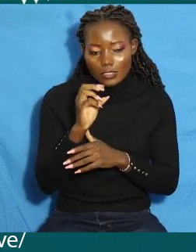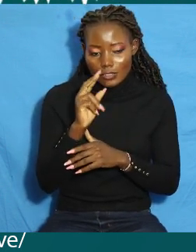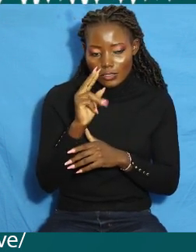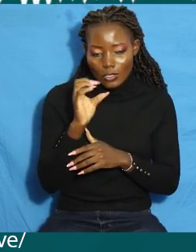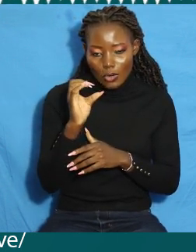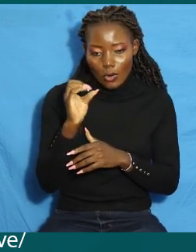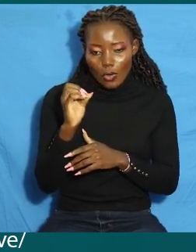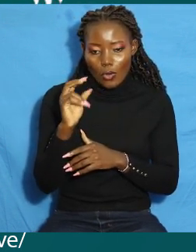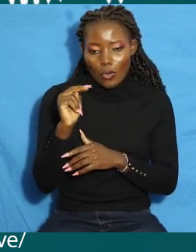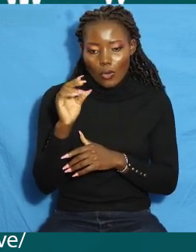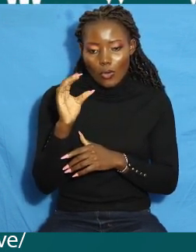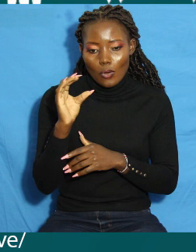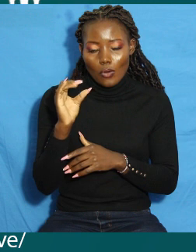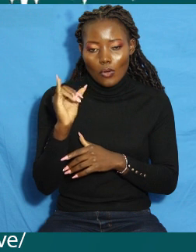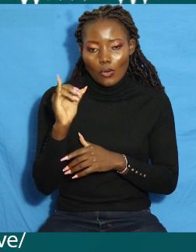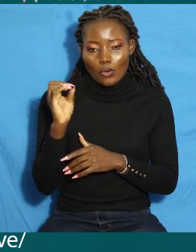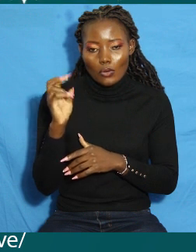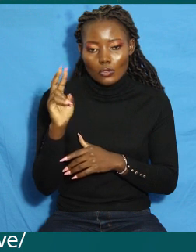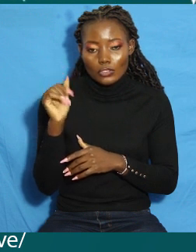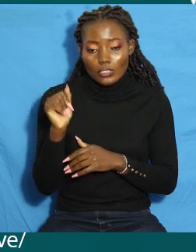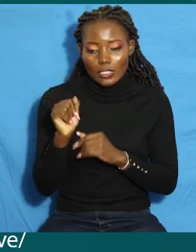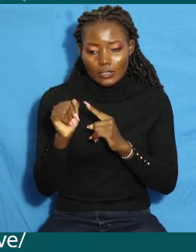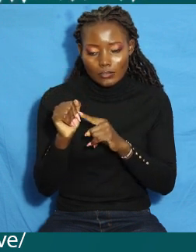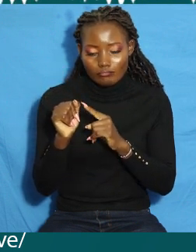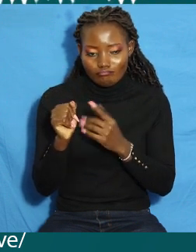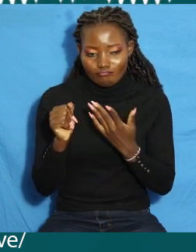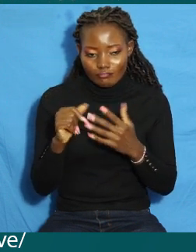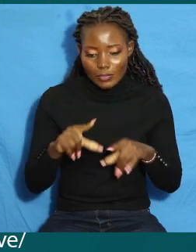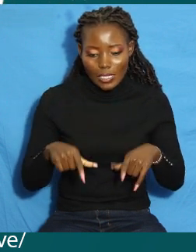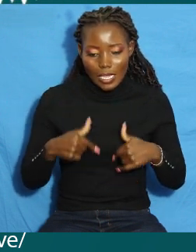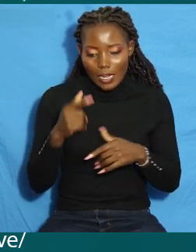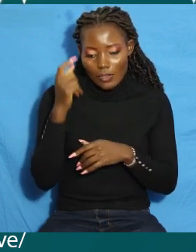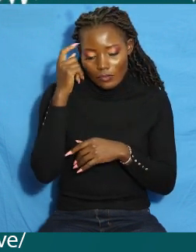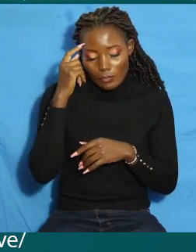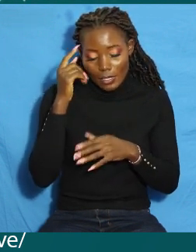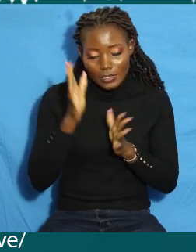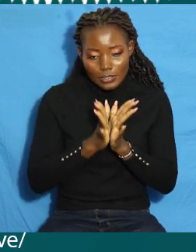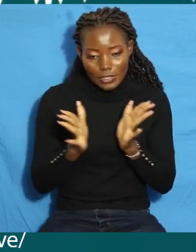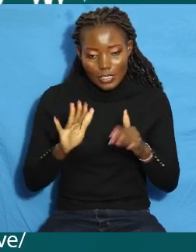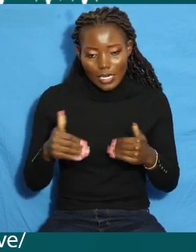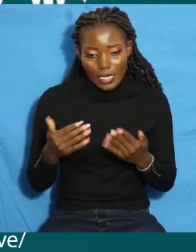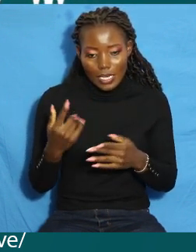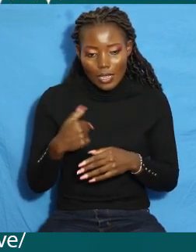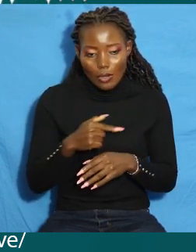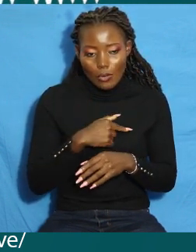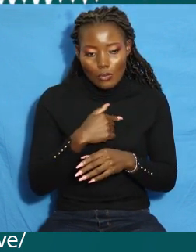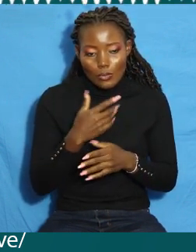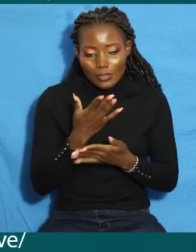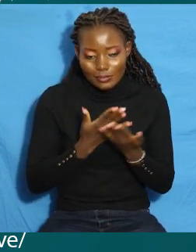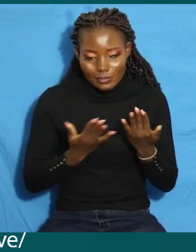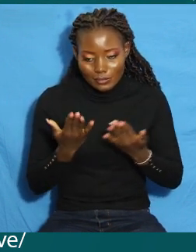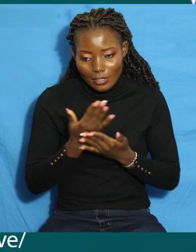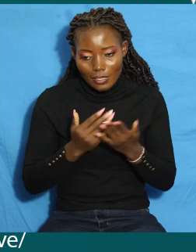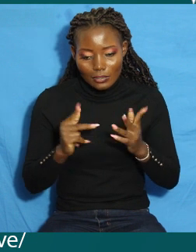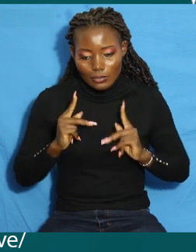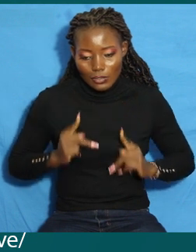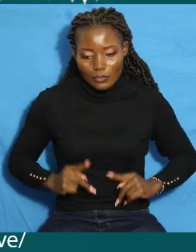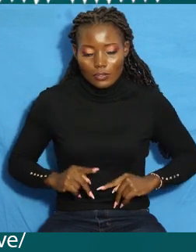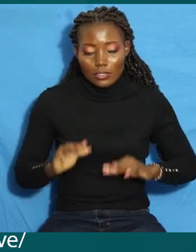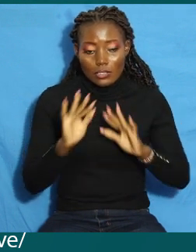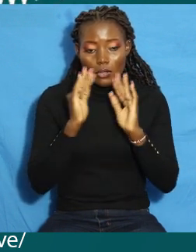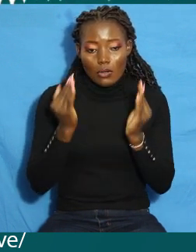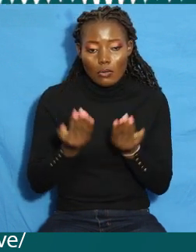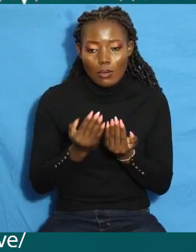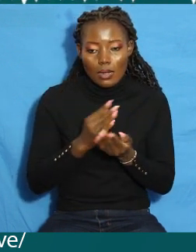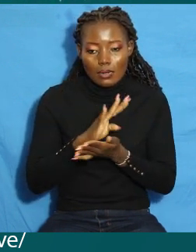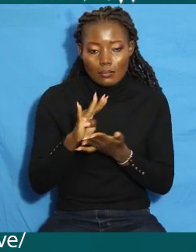mind. It's generally how we interact with the physical world based